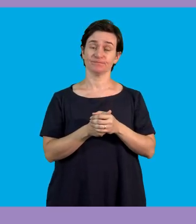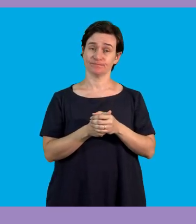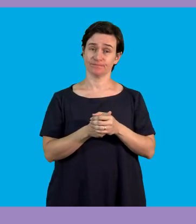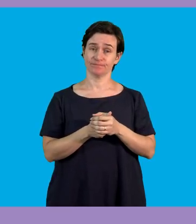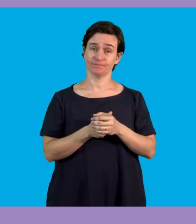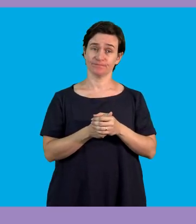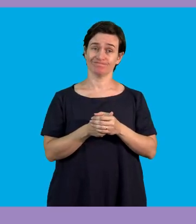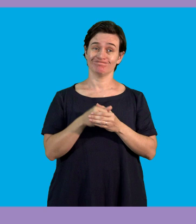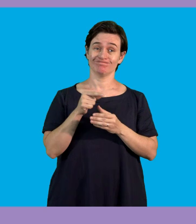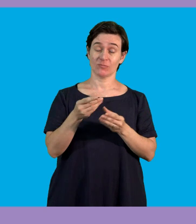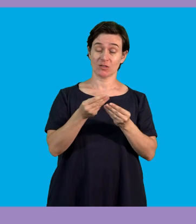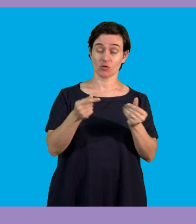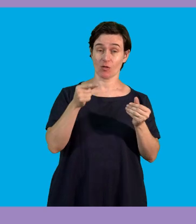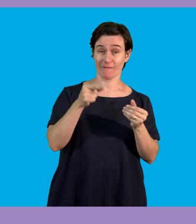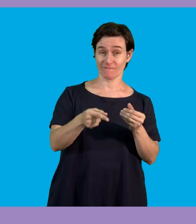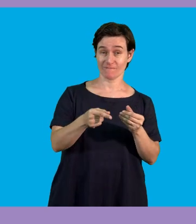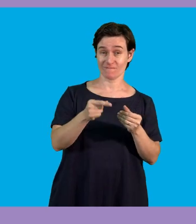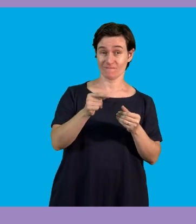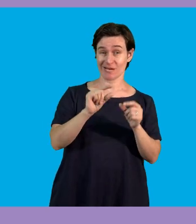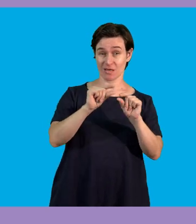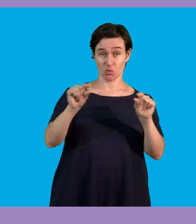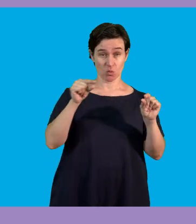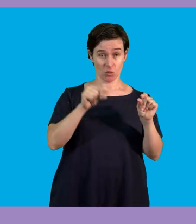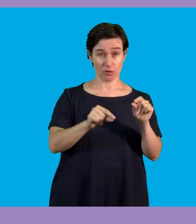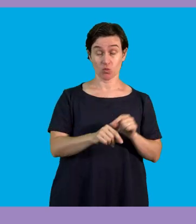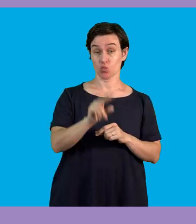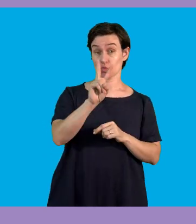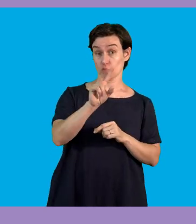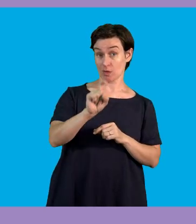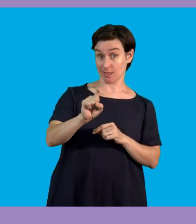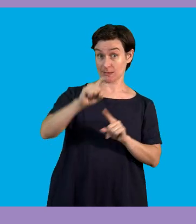questions reads as follows. Solve the equation